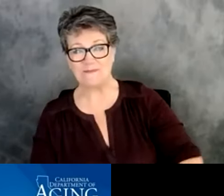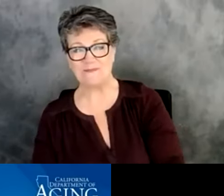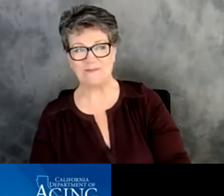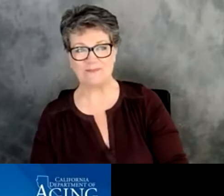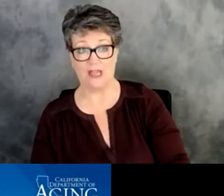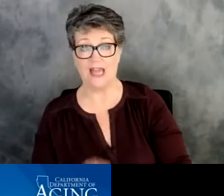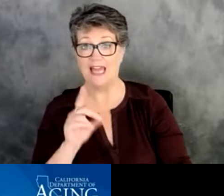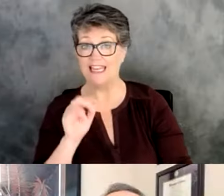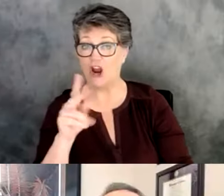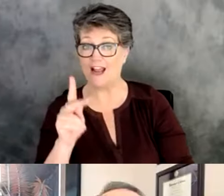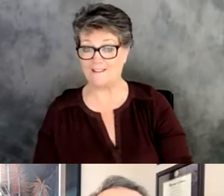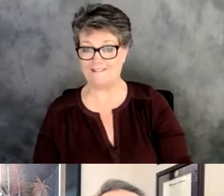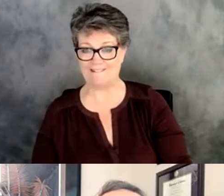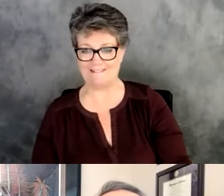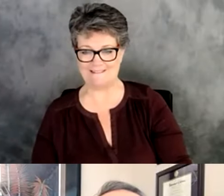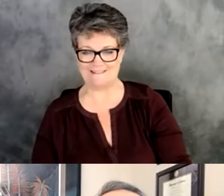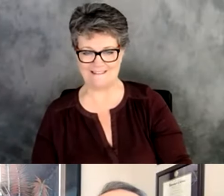And Derek.